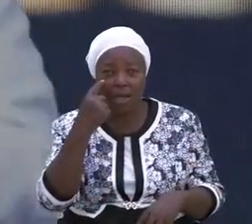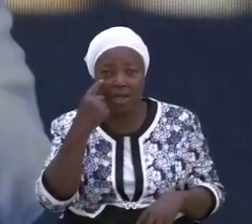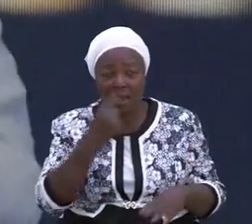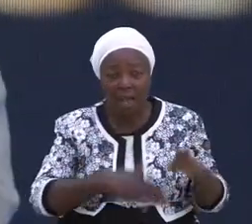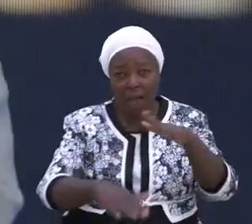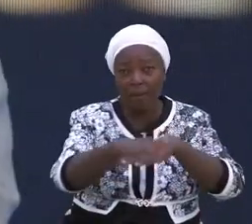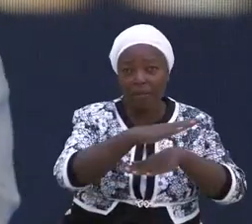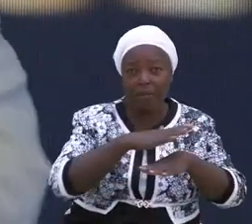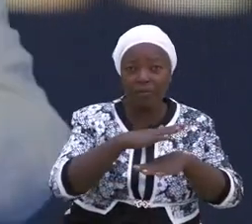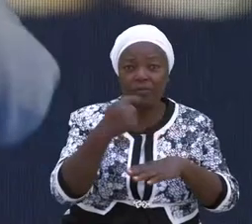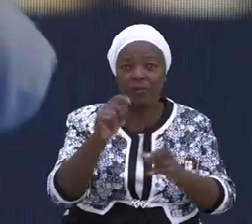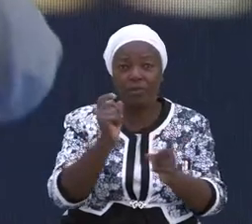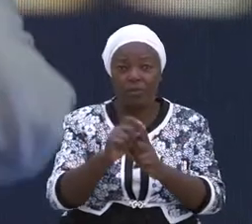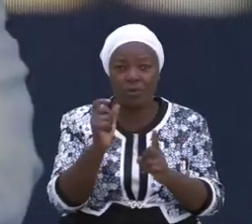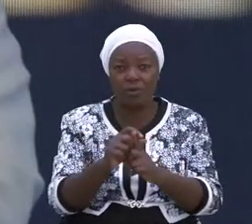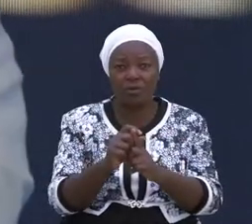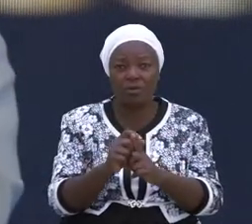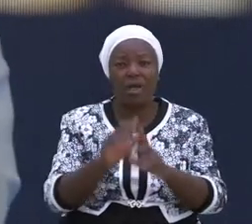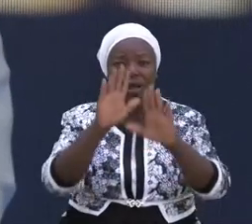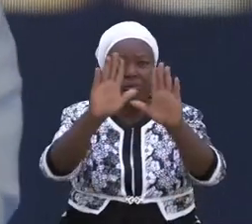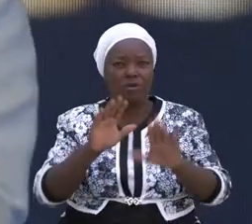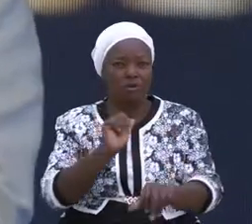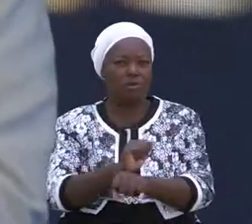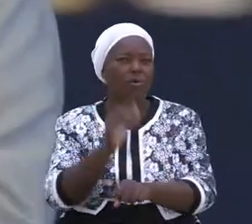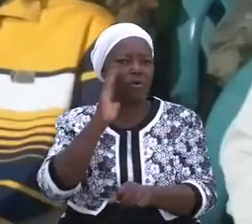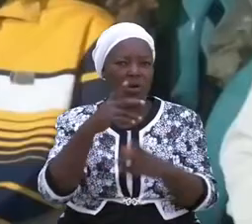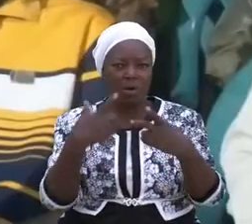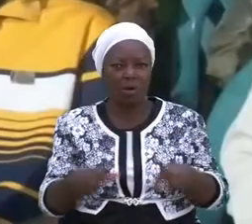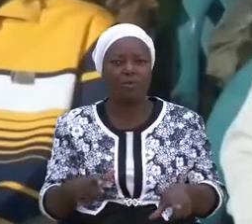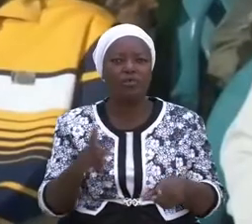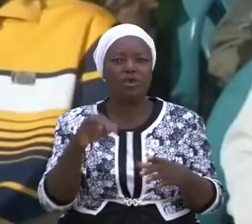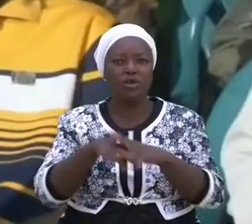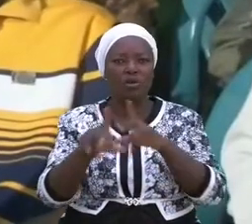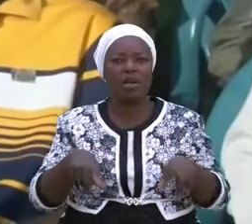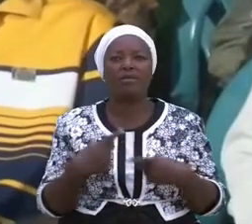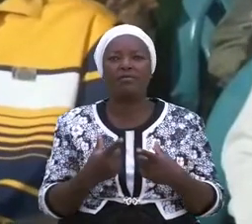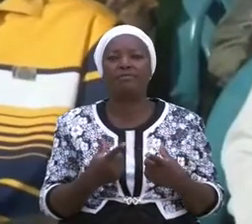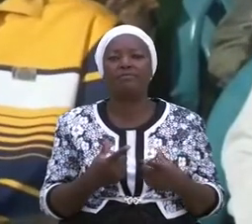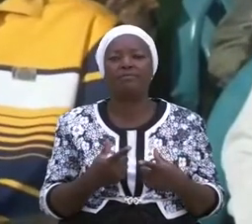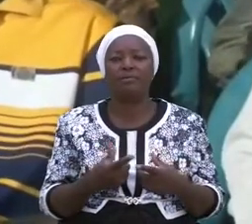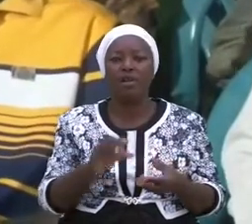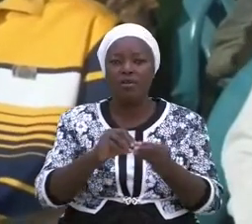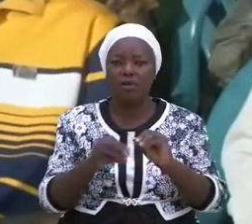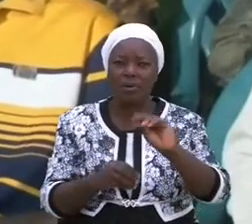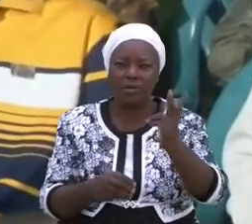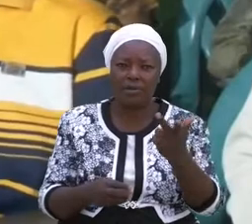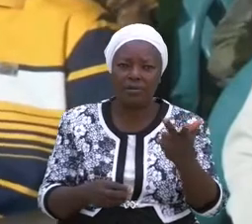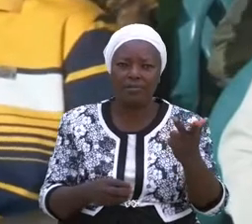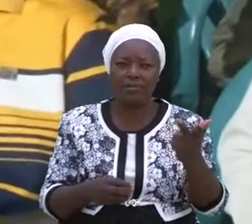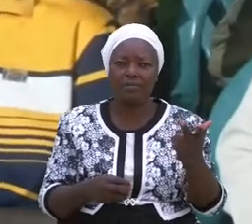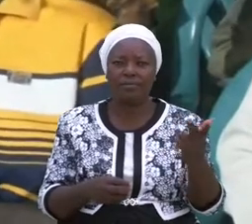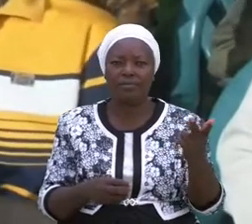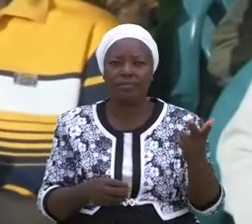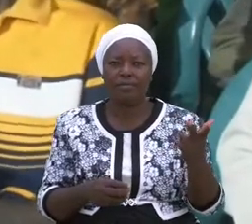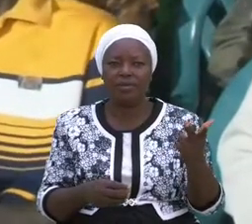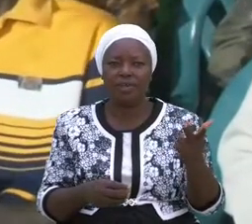above the words, miracle will come to you. Number three,